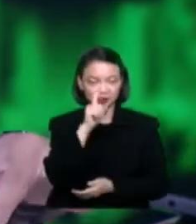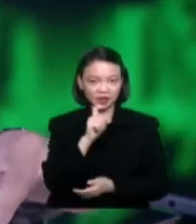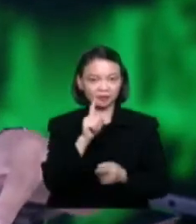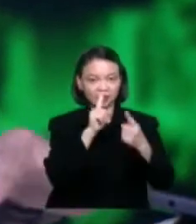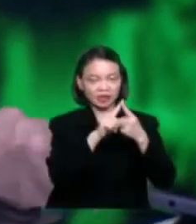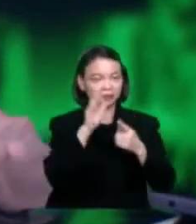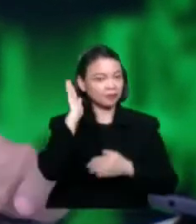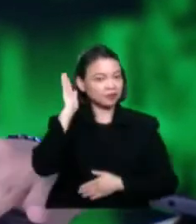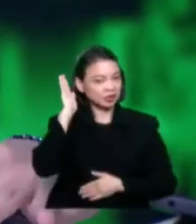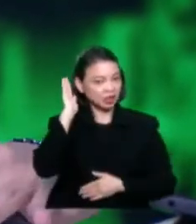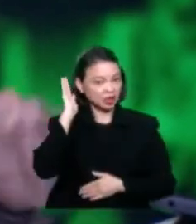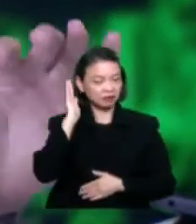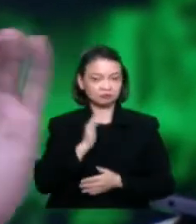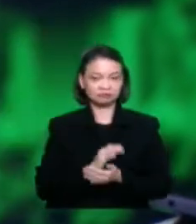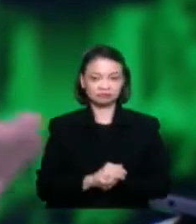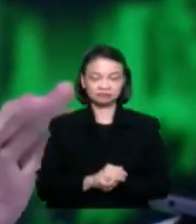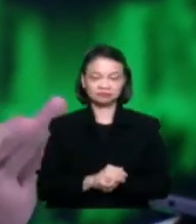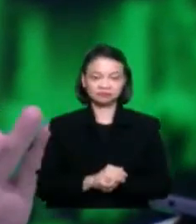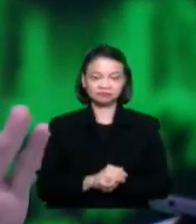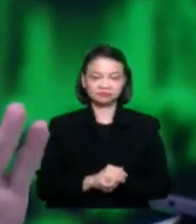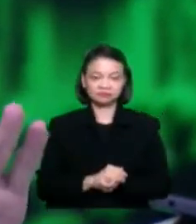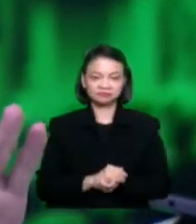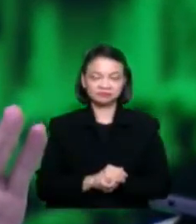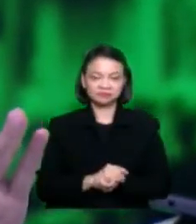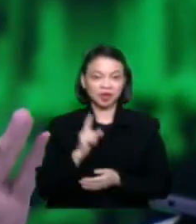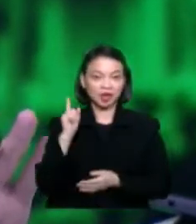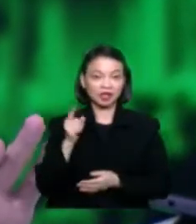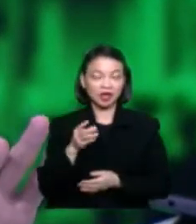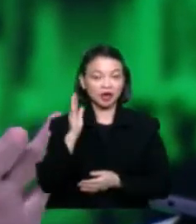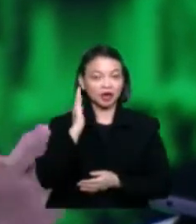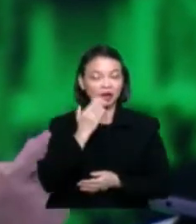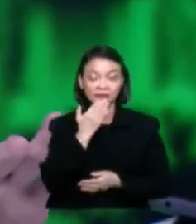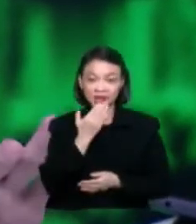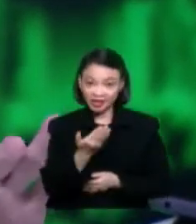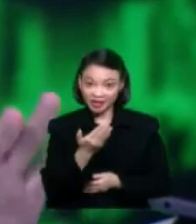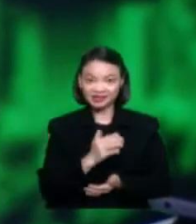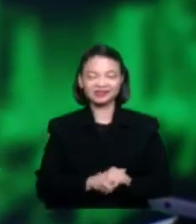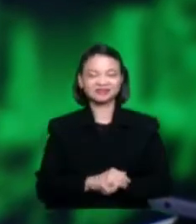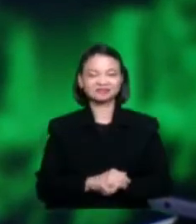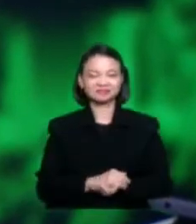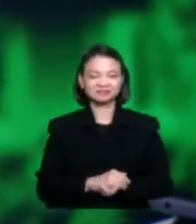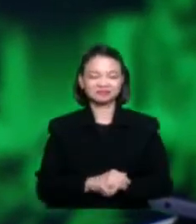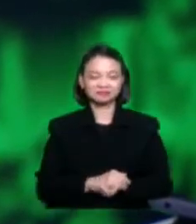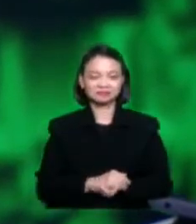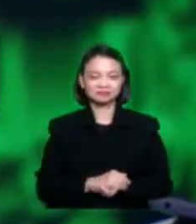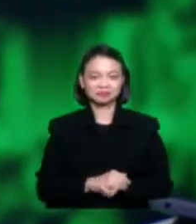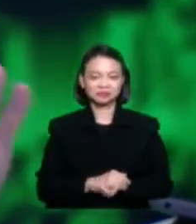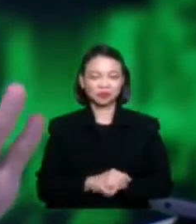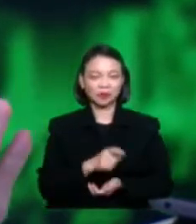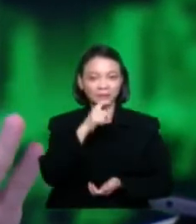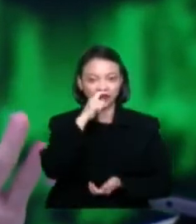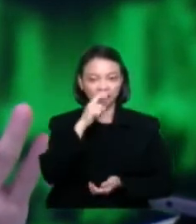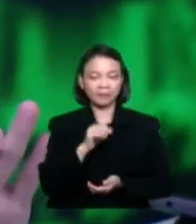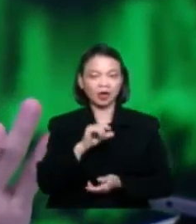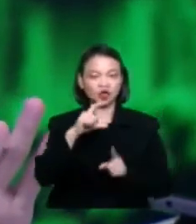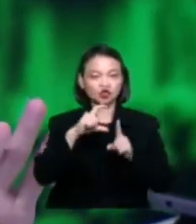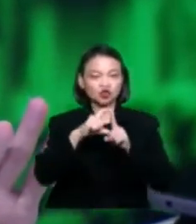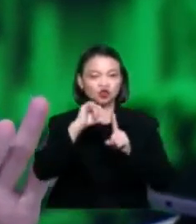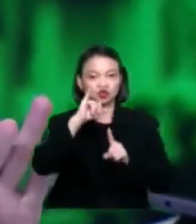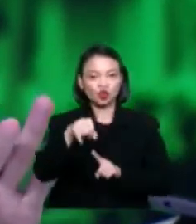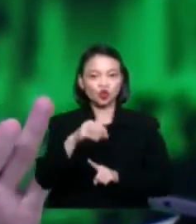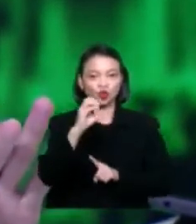We have a question. I think this one is for Mr. Djoko. Okay, Mr. Djoko, what will Jakarta